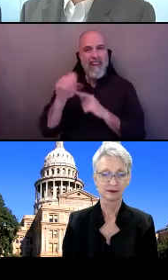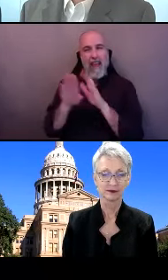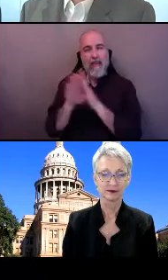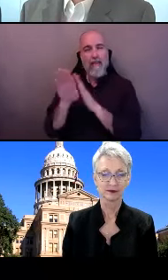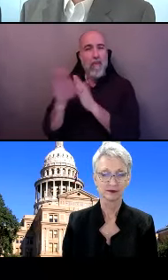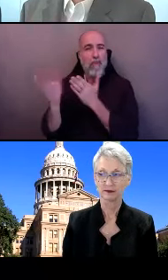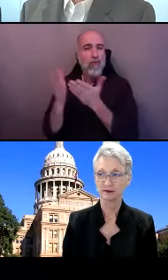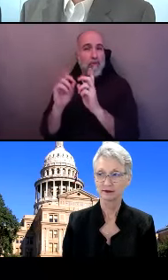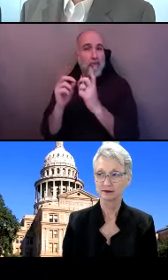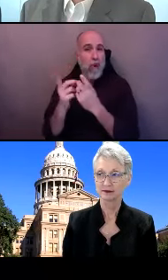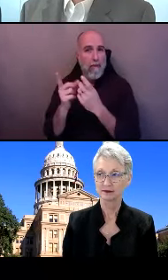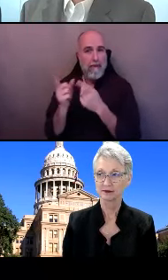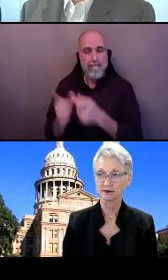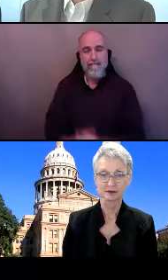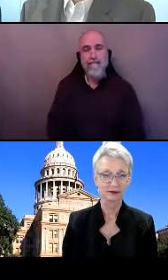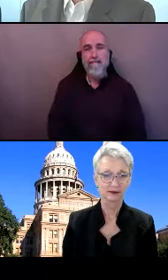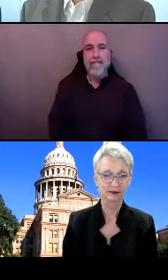Services Department.